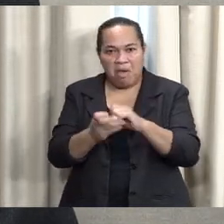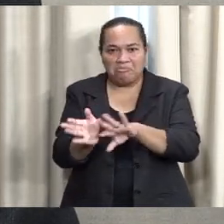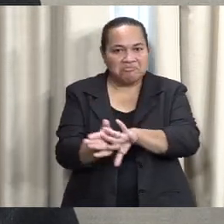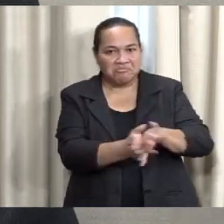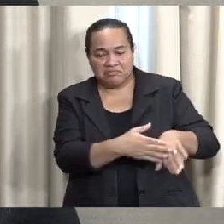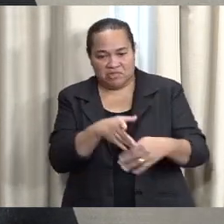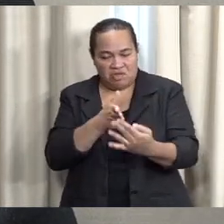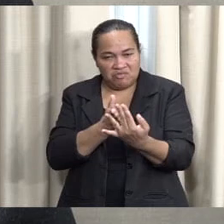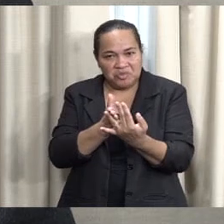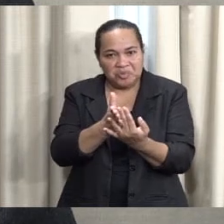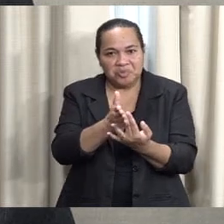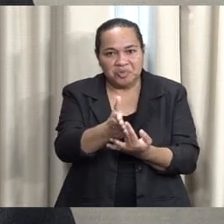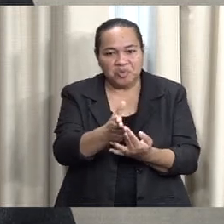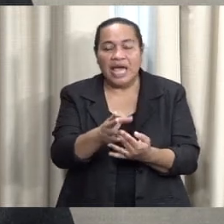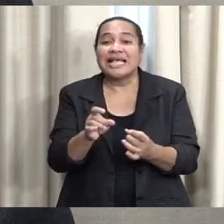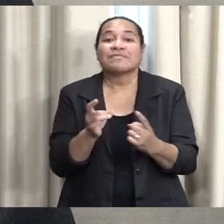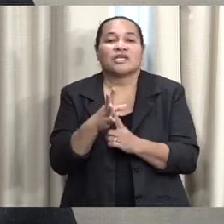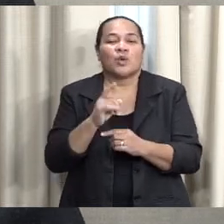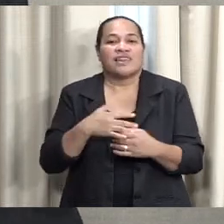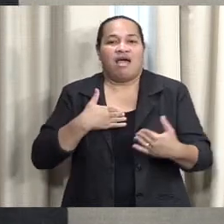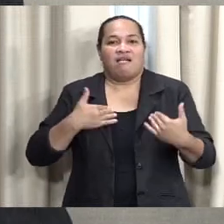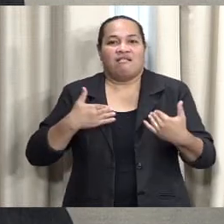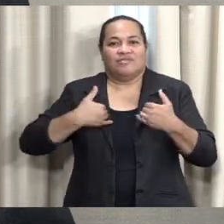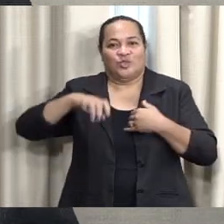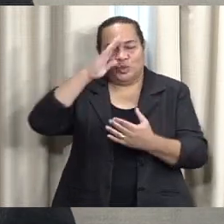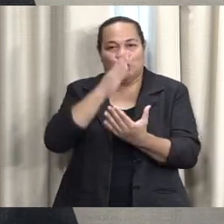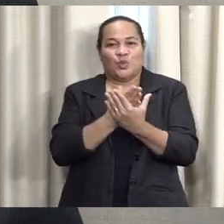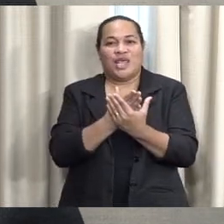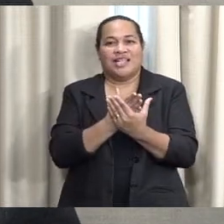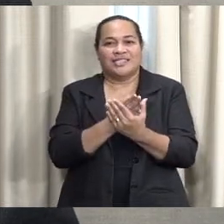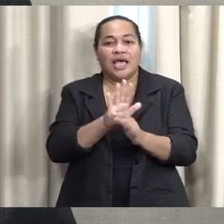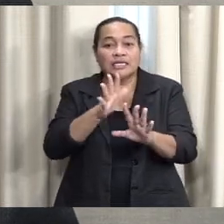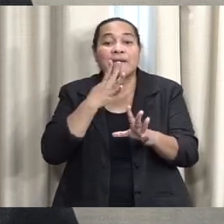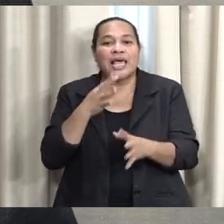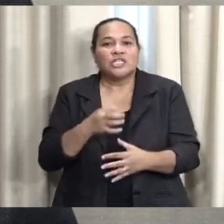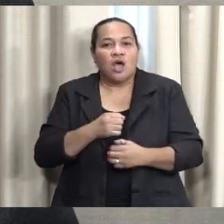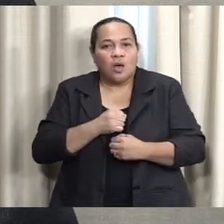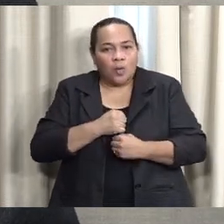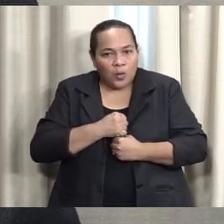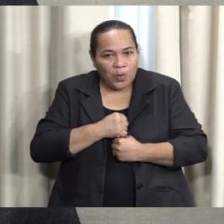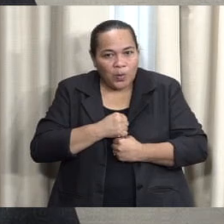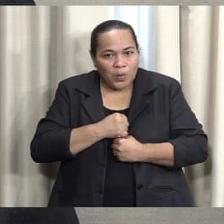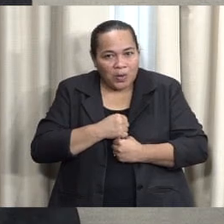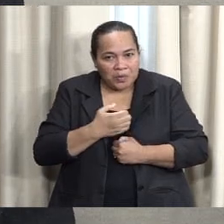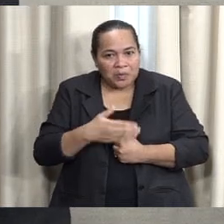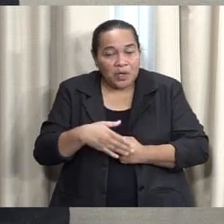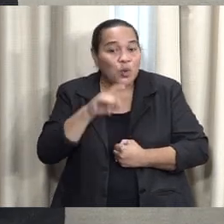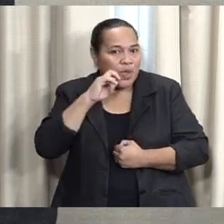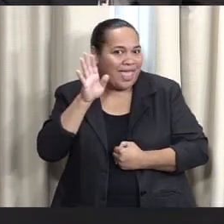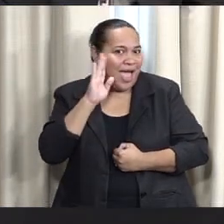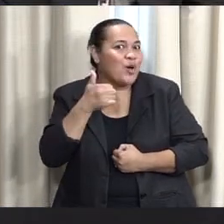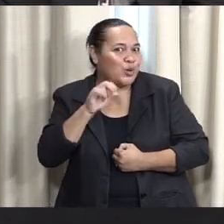with all our tertiary students. So just hang on, and you'll hear the good news